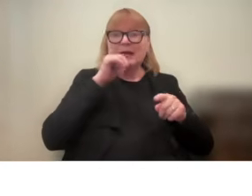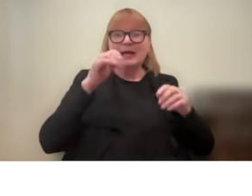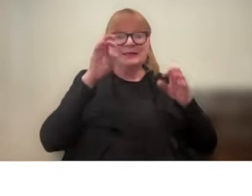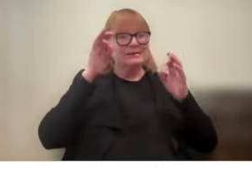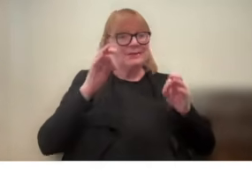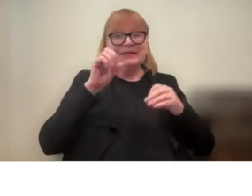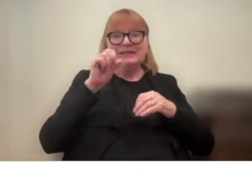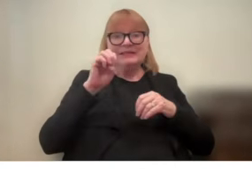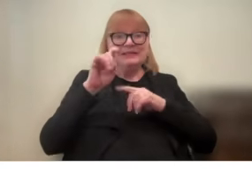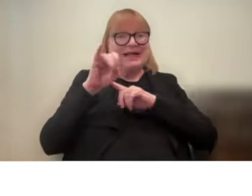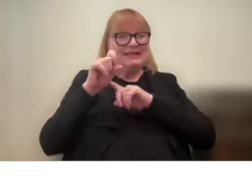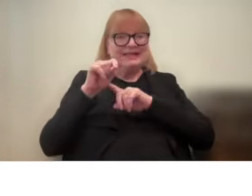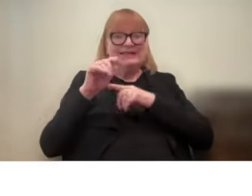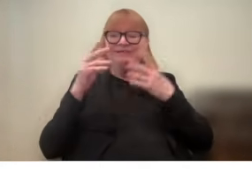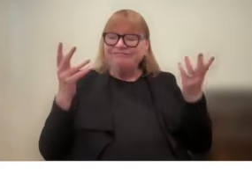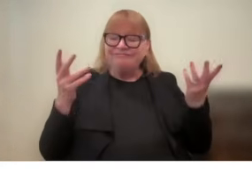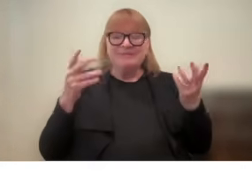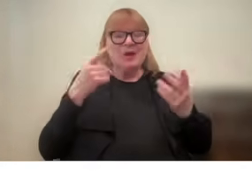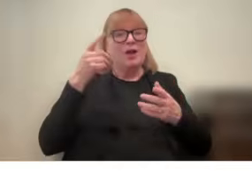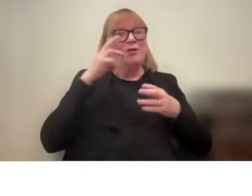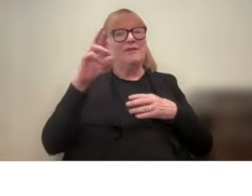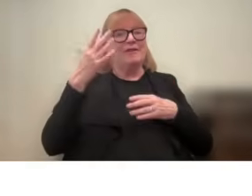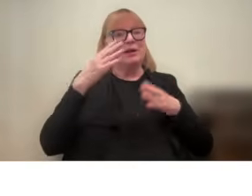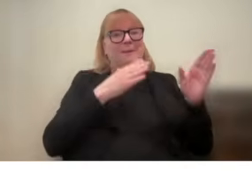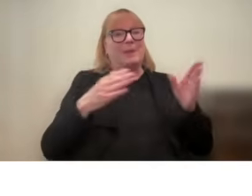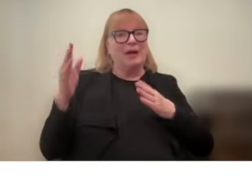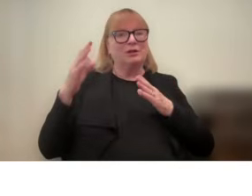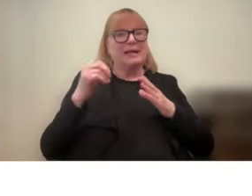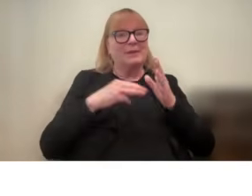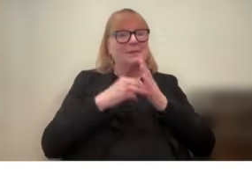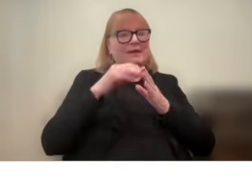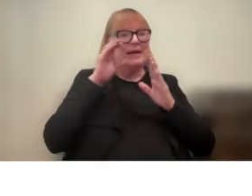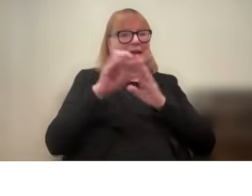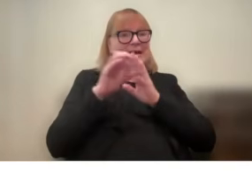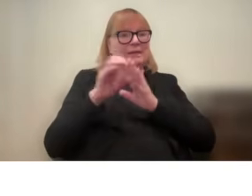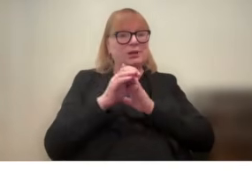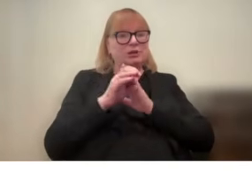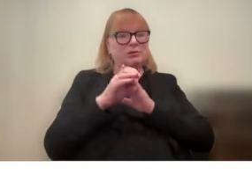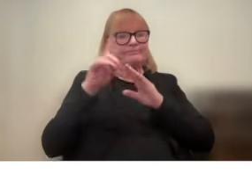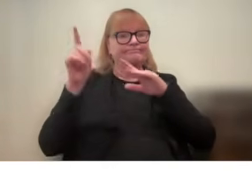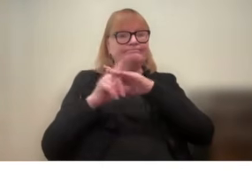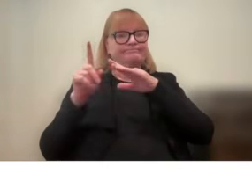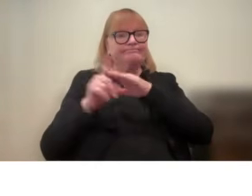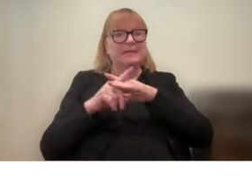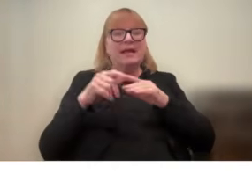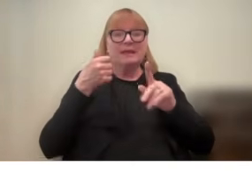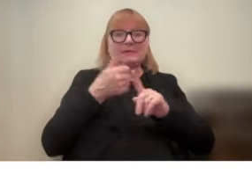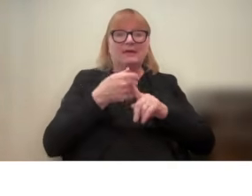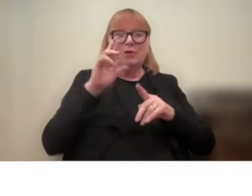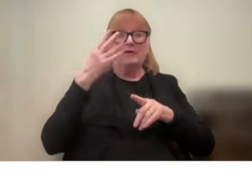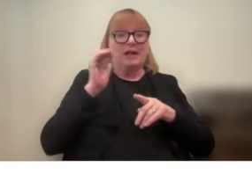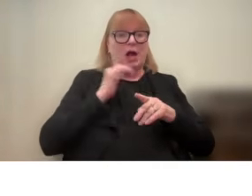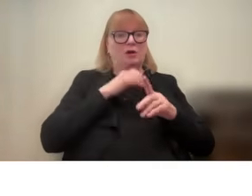deliberately sexist here. It's just reflecting patterns in millions of images it learned from, which themselves reflect